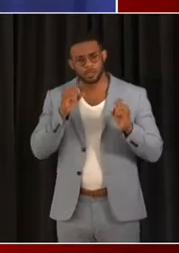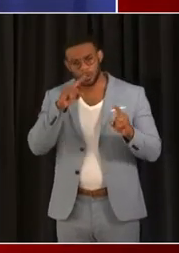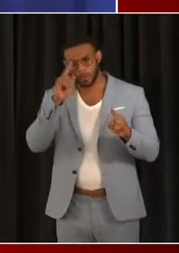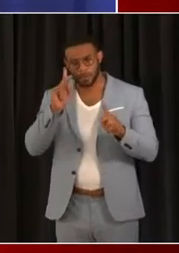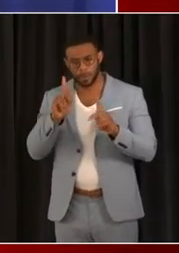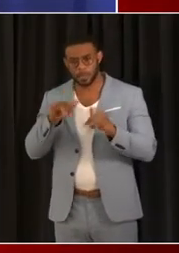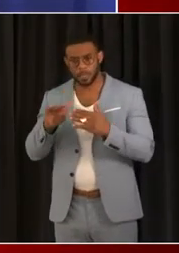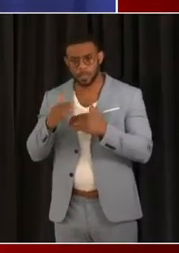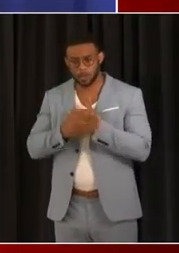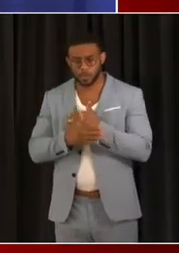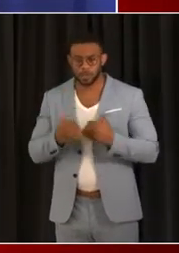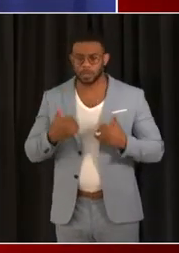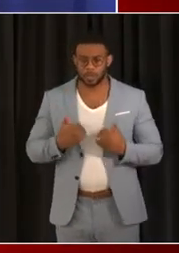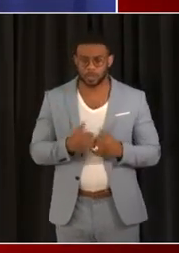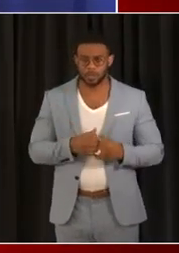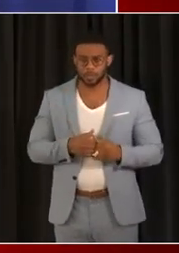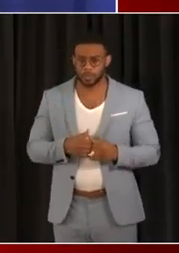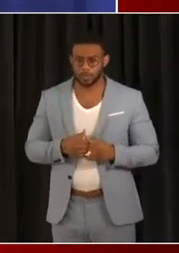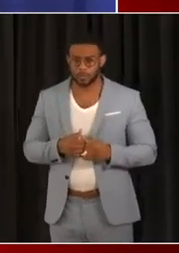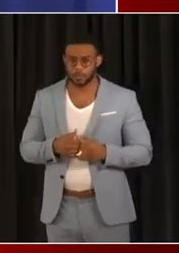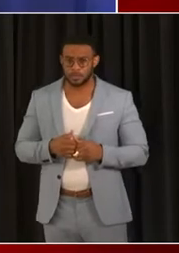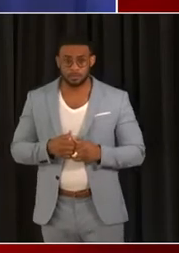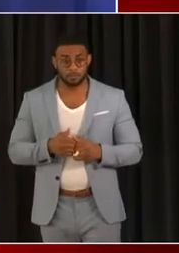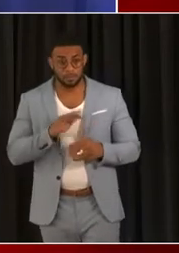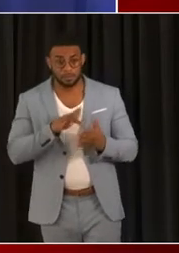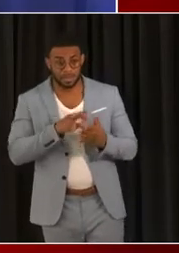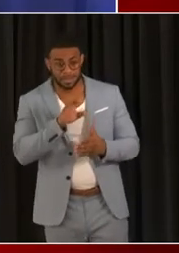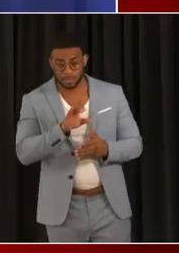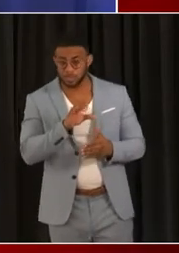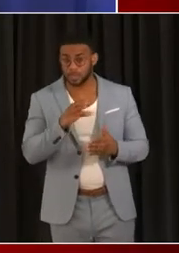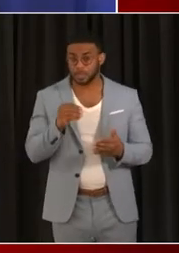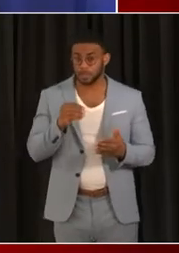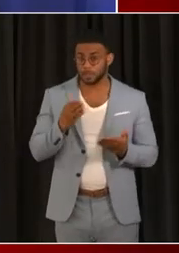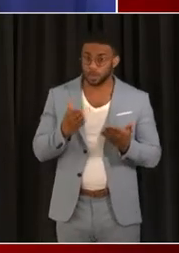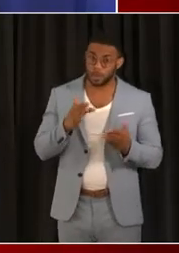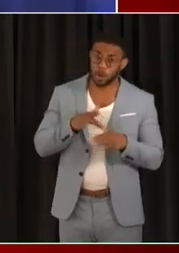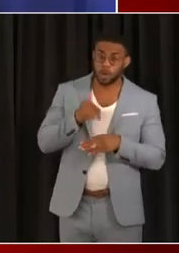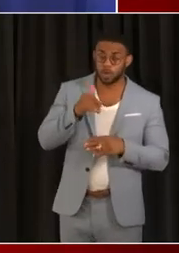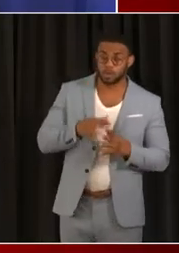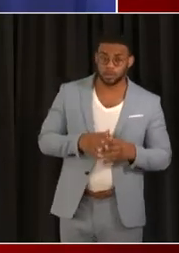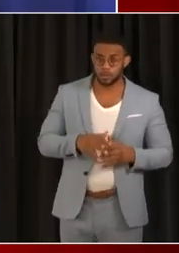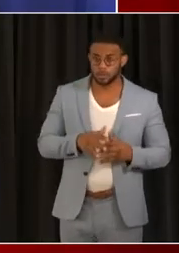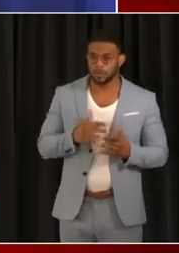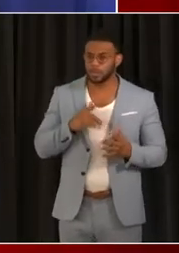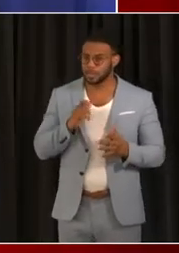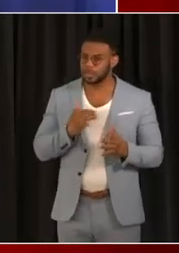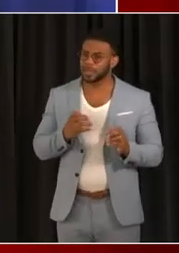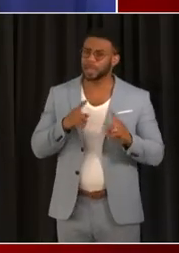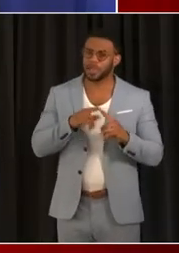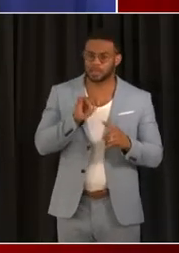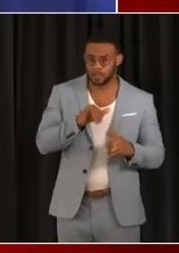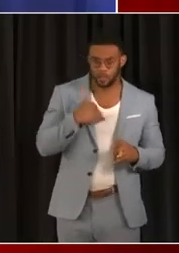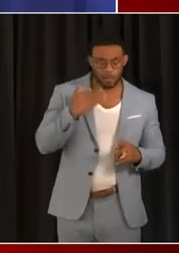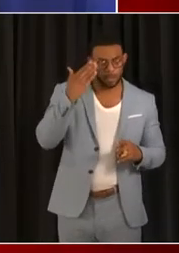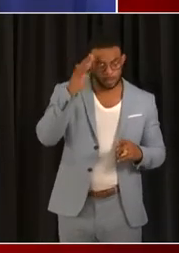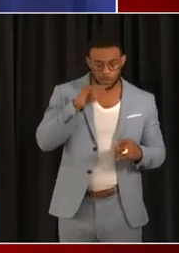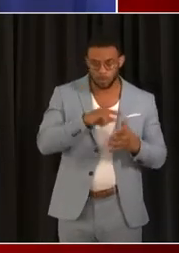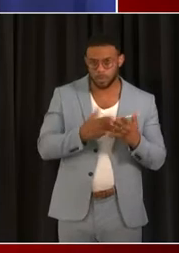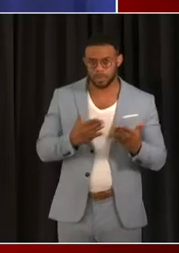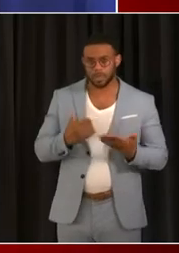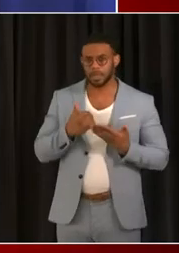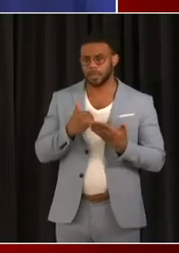so many black folks in this country had mid-century and perhaps earlier. But we need to get back to that. We know